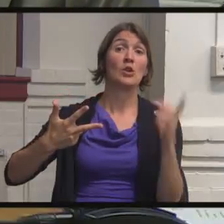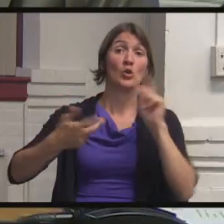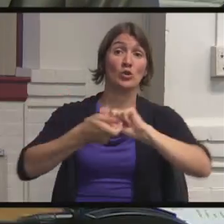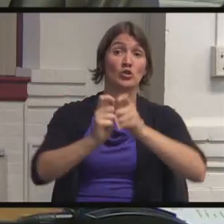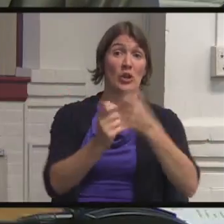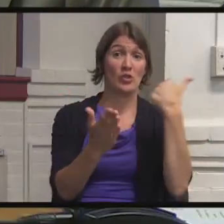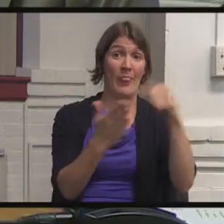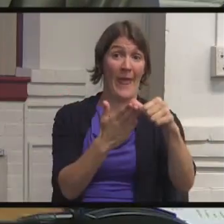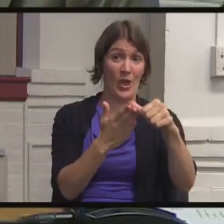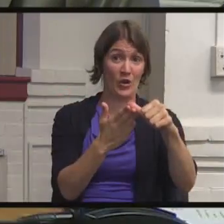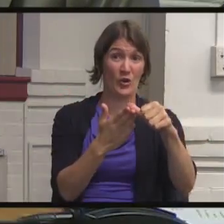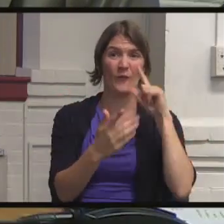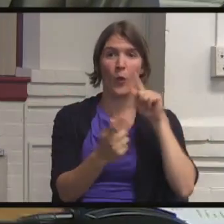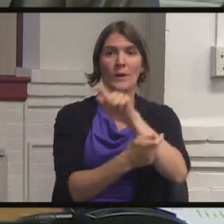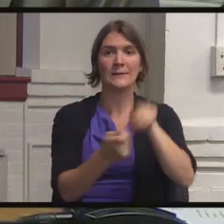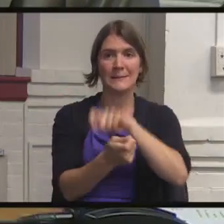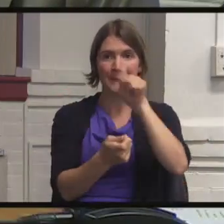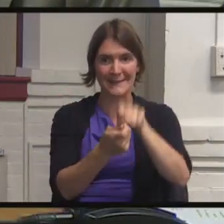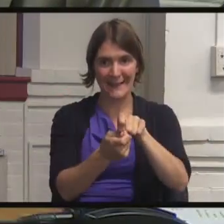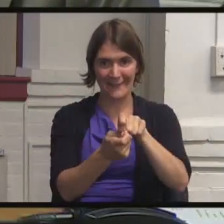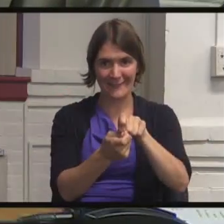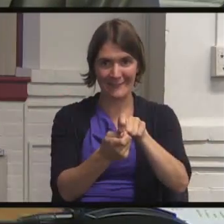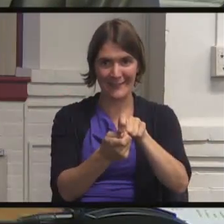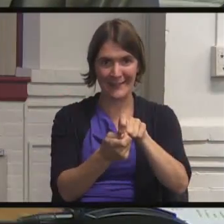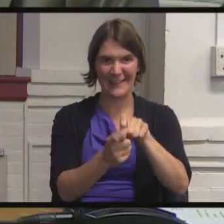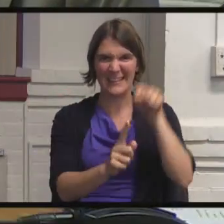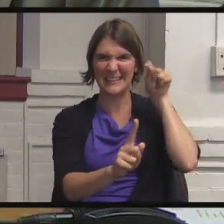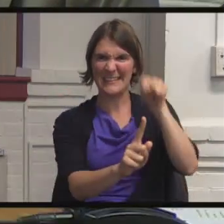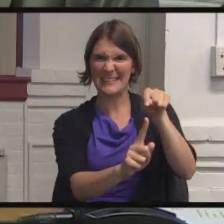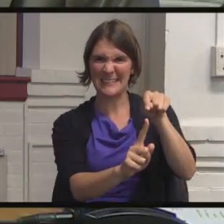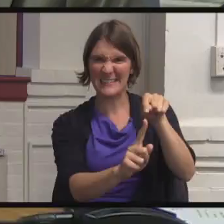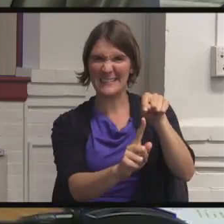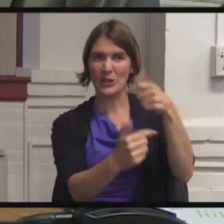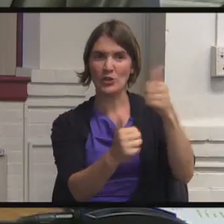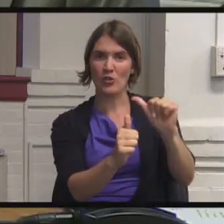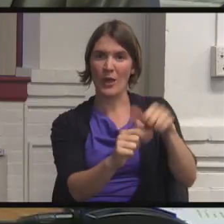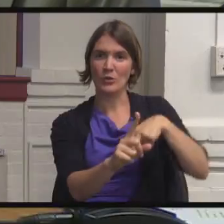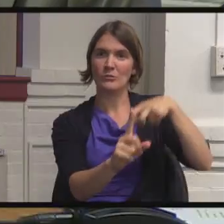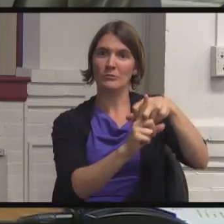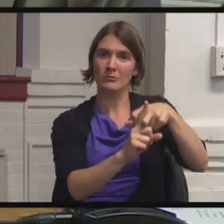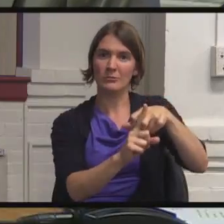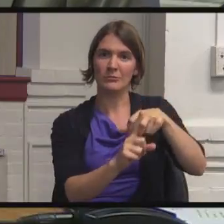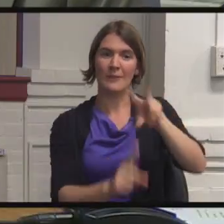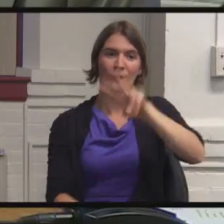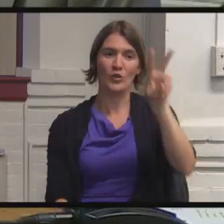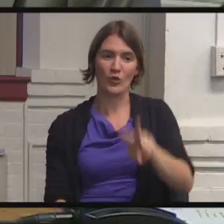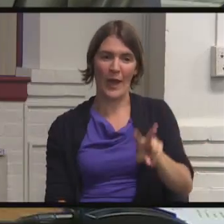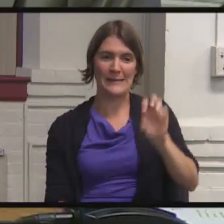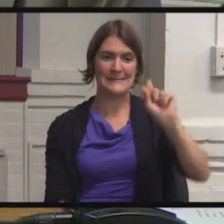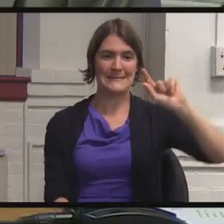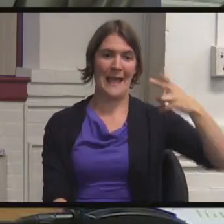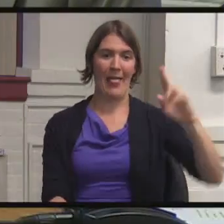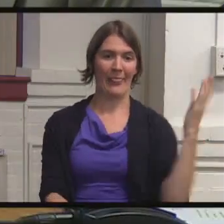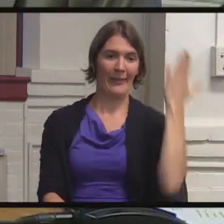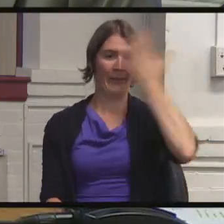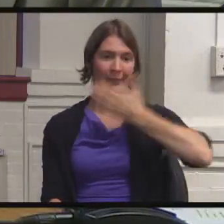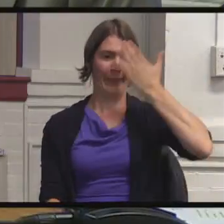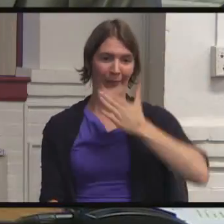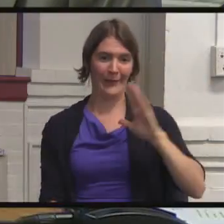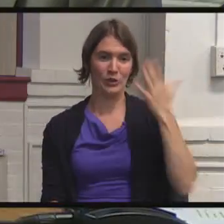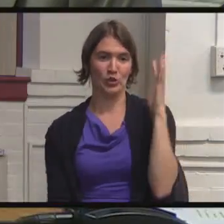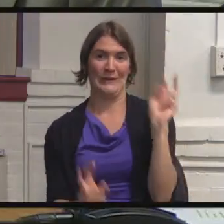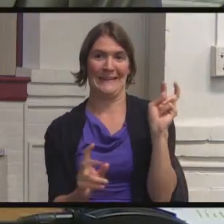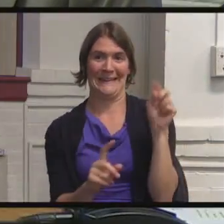letter to refer specifically to the Verizon stealth monopole. Yes. Because we don't have that